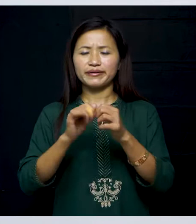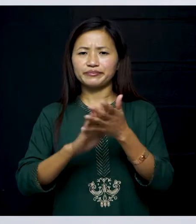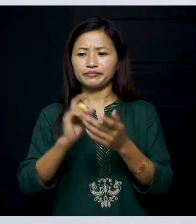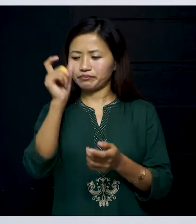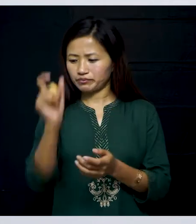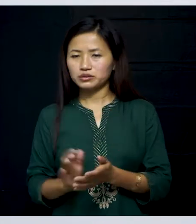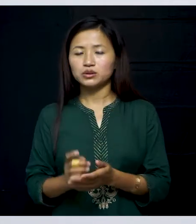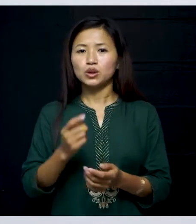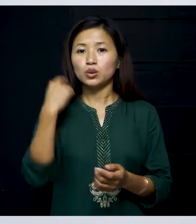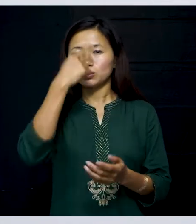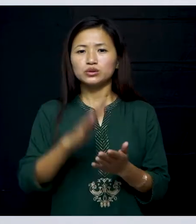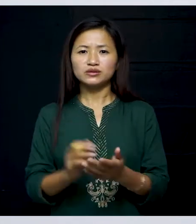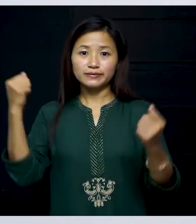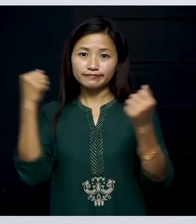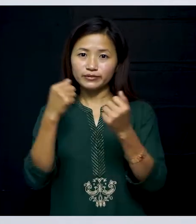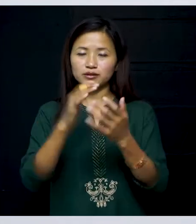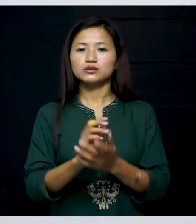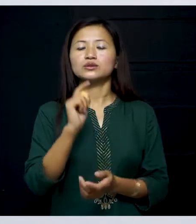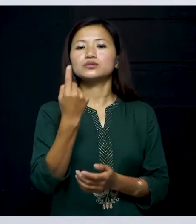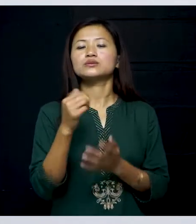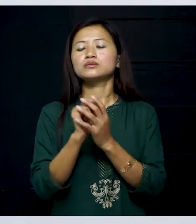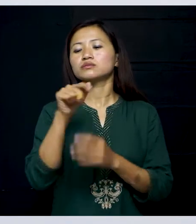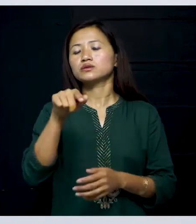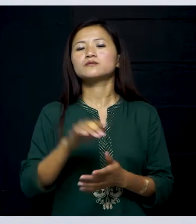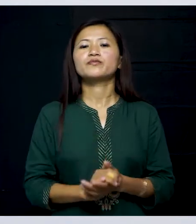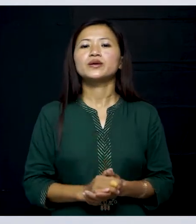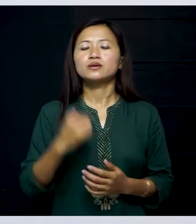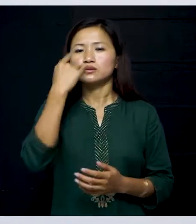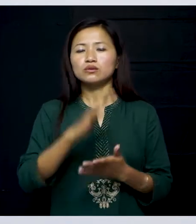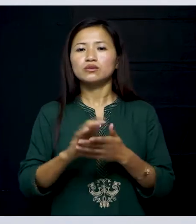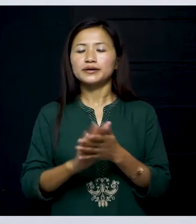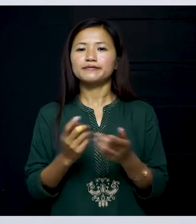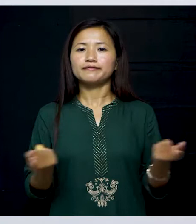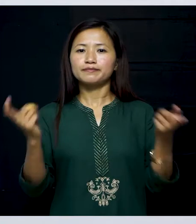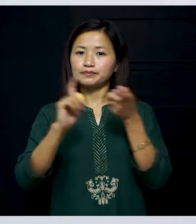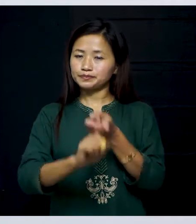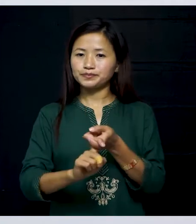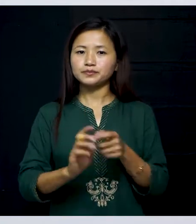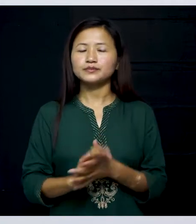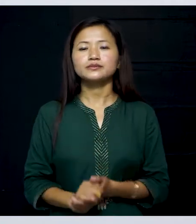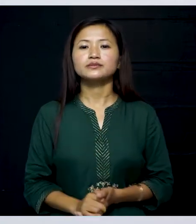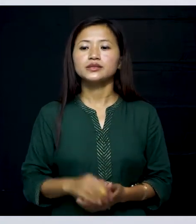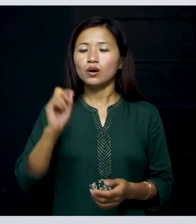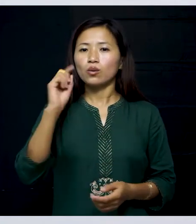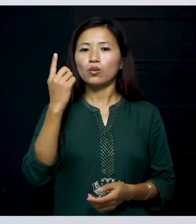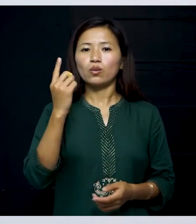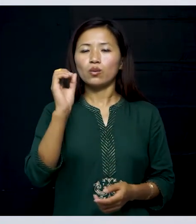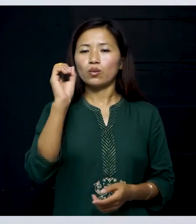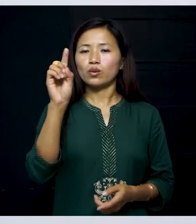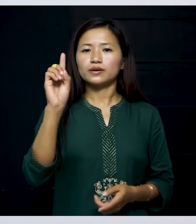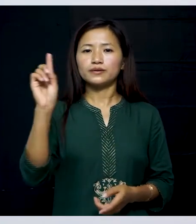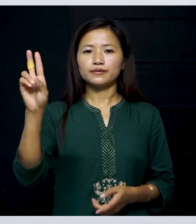who is against you is called a foe, okay? And for this chapter, you will find it in page number